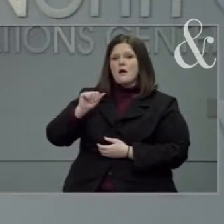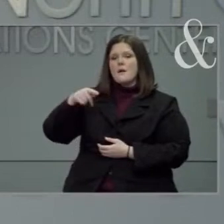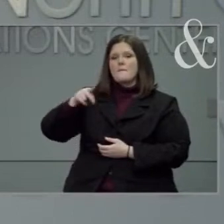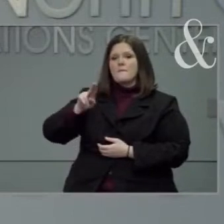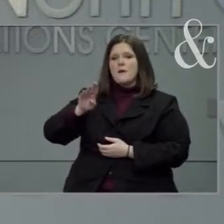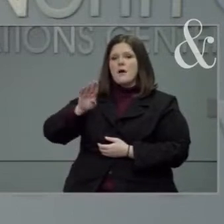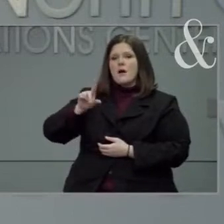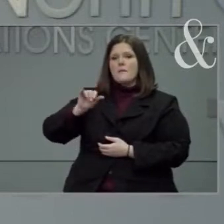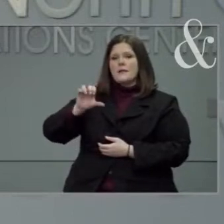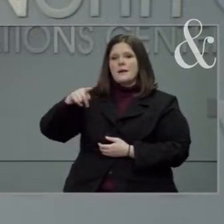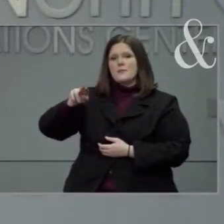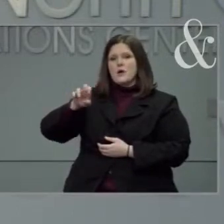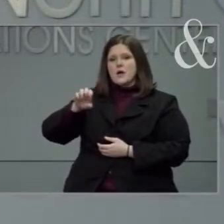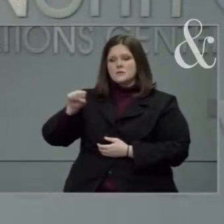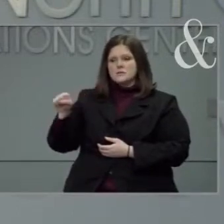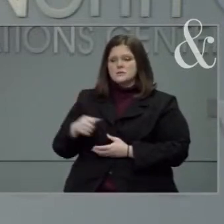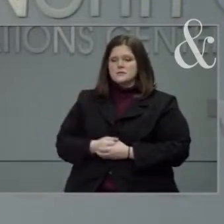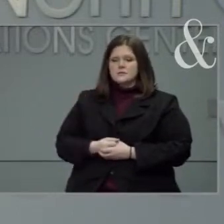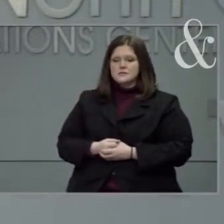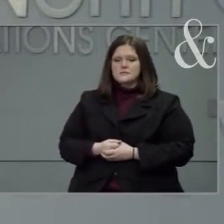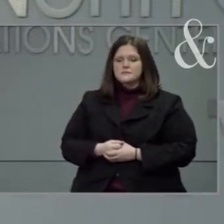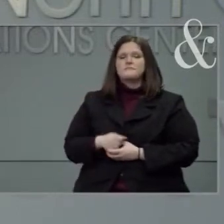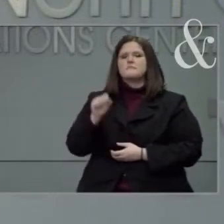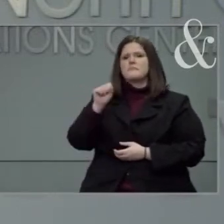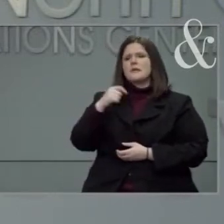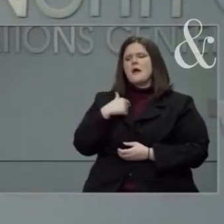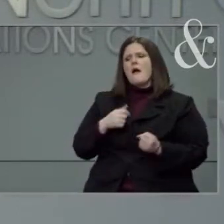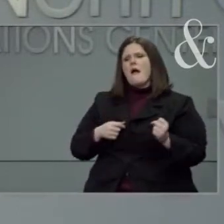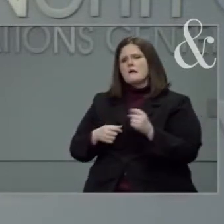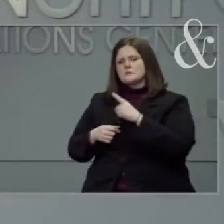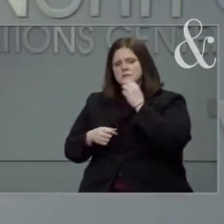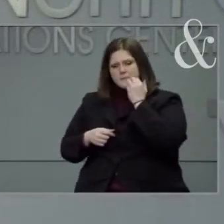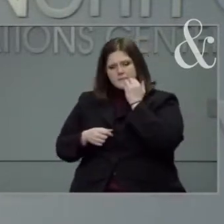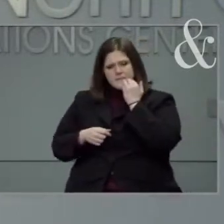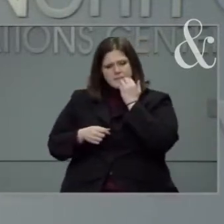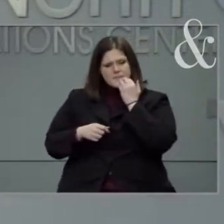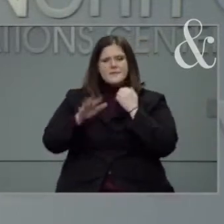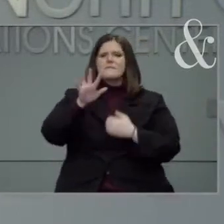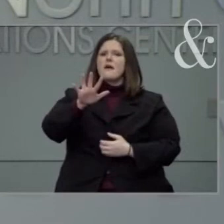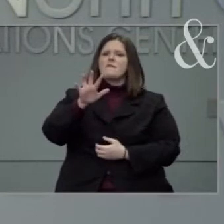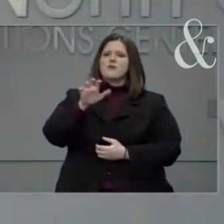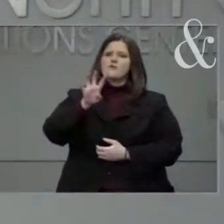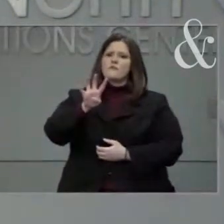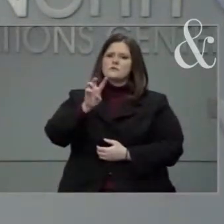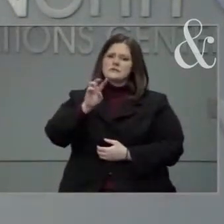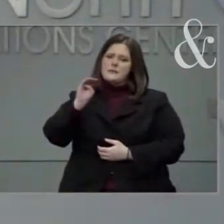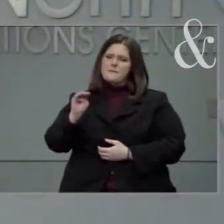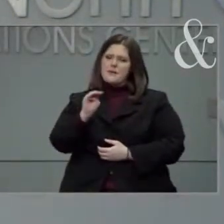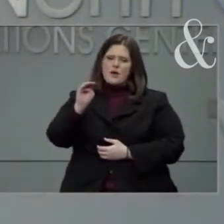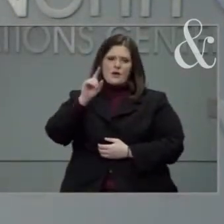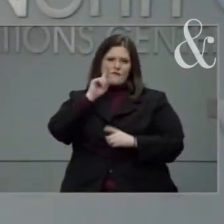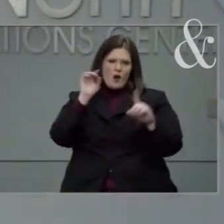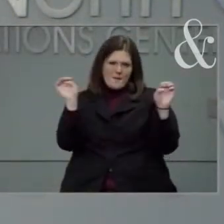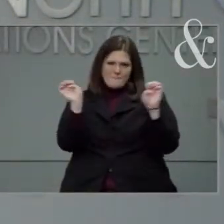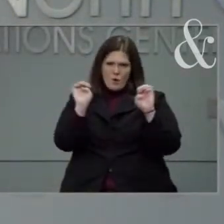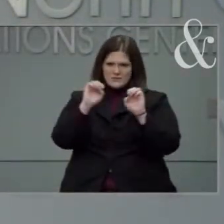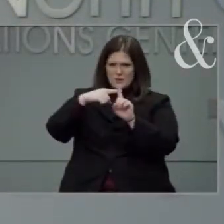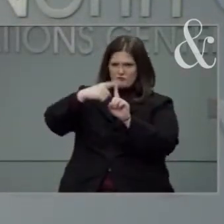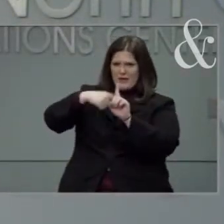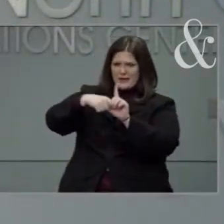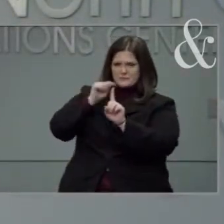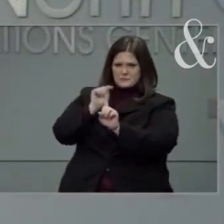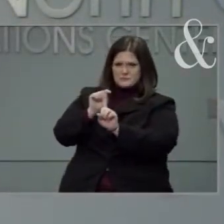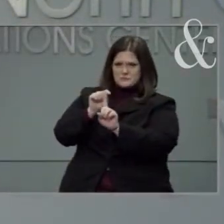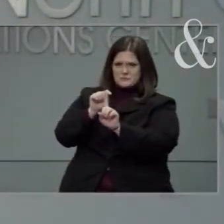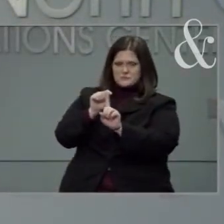Good afternoon, it's Laura Lee from Carolina Public Press. In terms of the $546 million for emergency rental assistance, which this press release